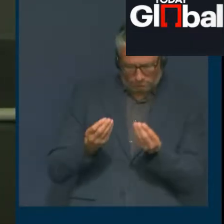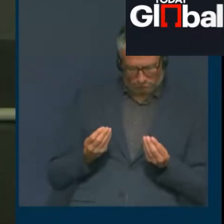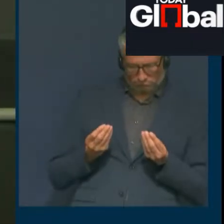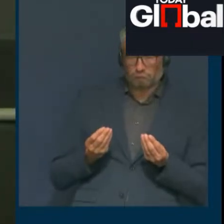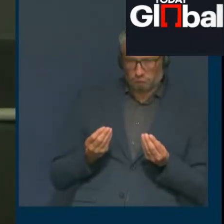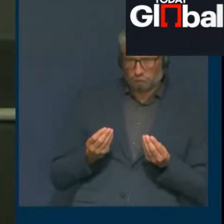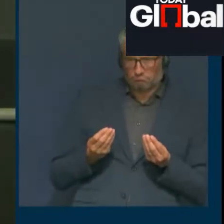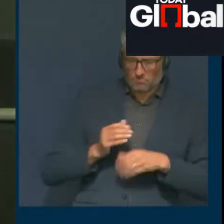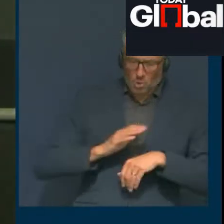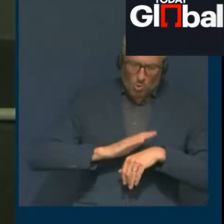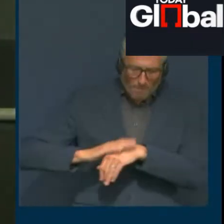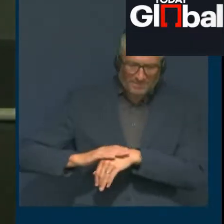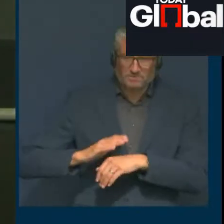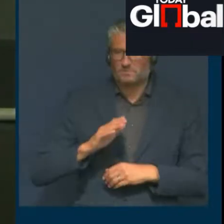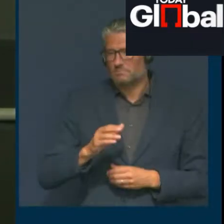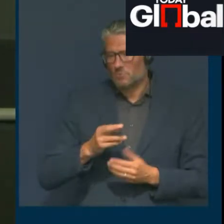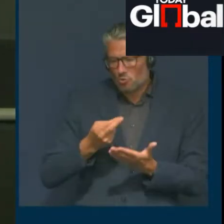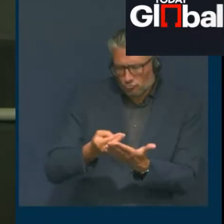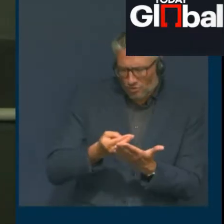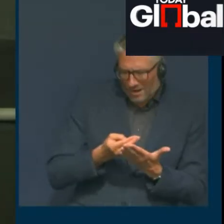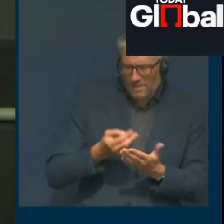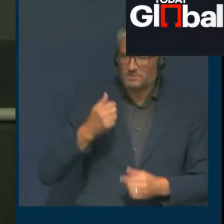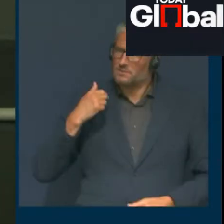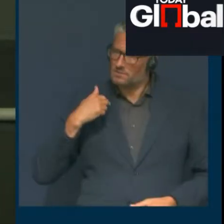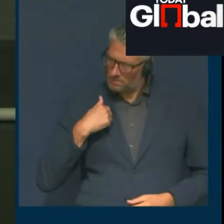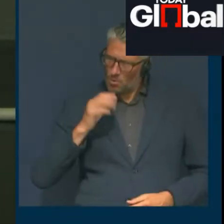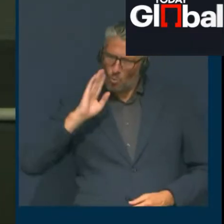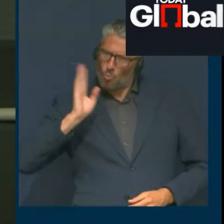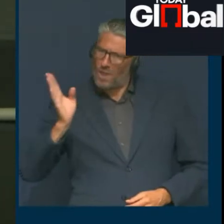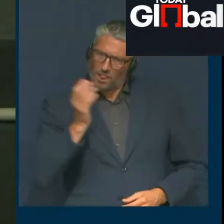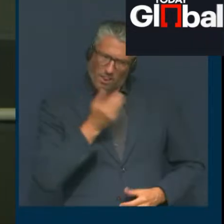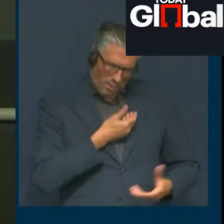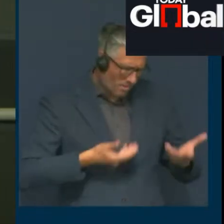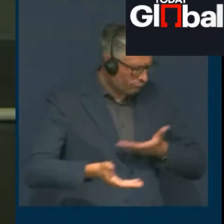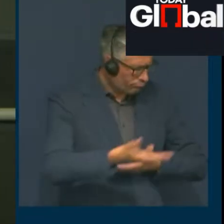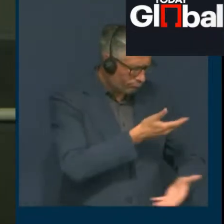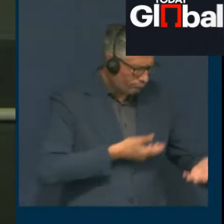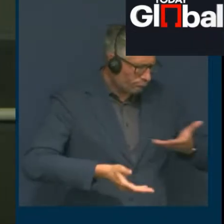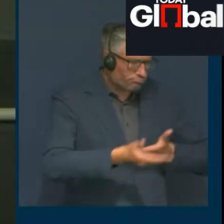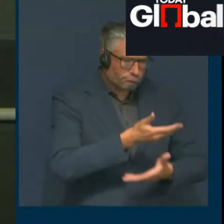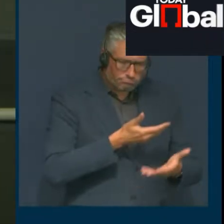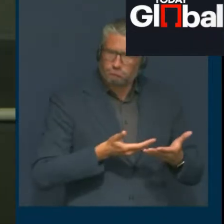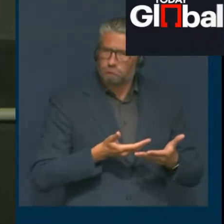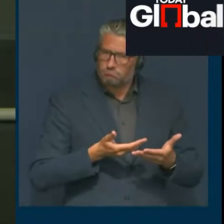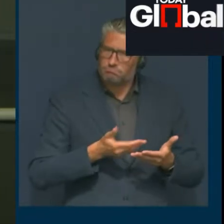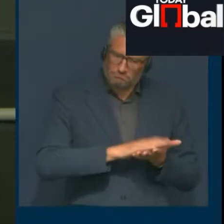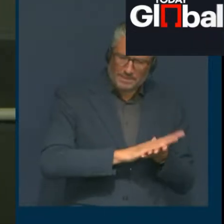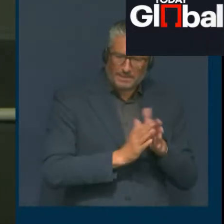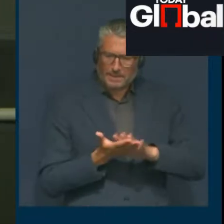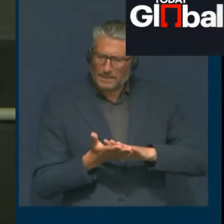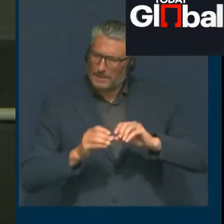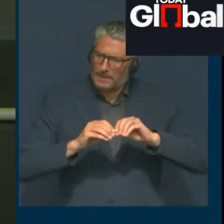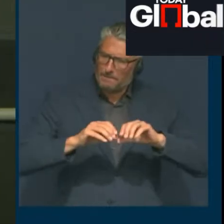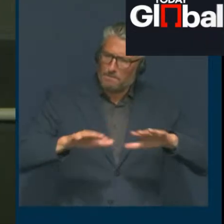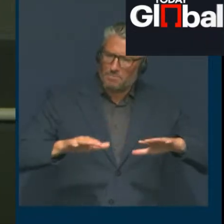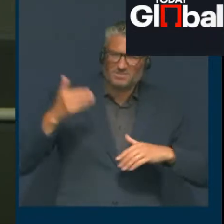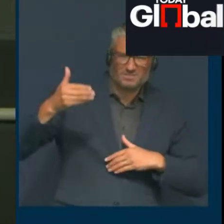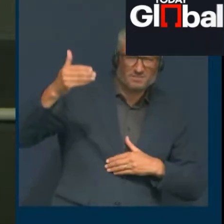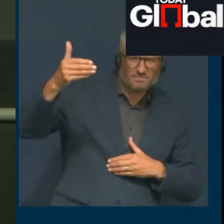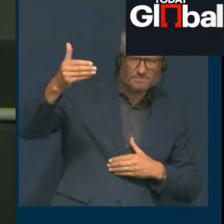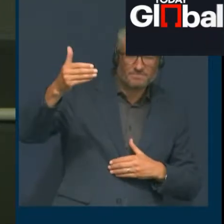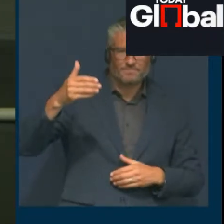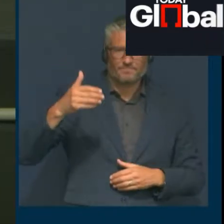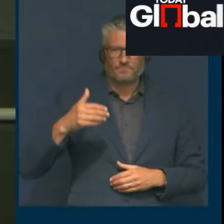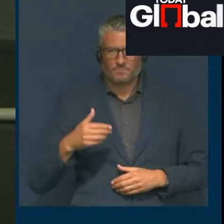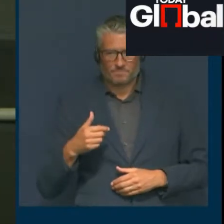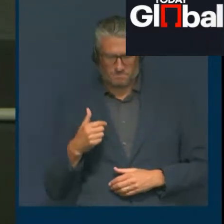them with the competent national entities and take the necessary measures to follow up on their implementation. Allow me in conclusion to renew on